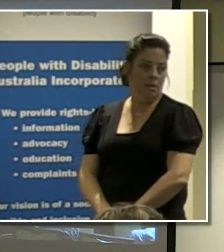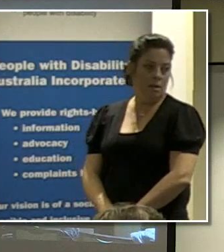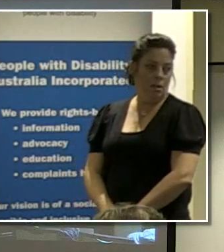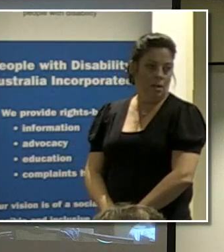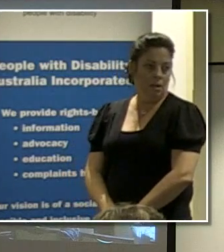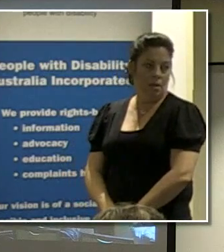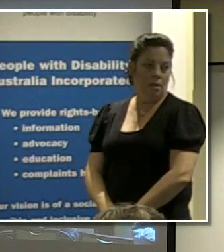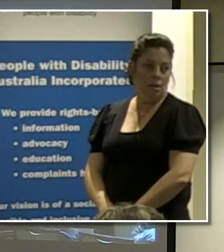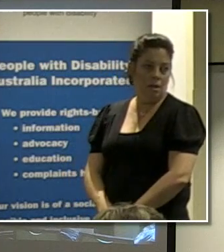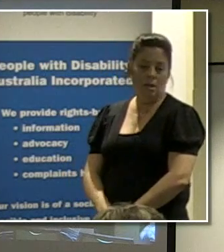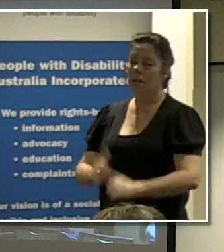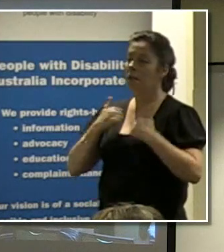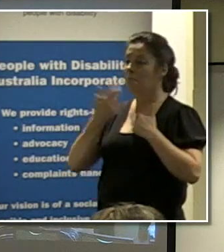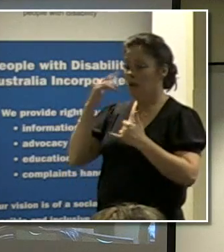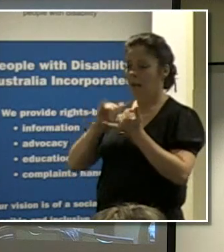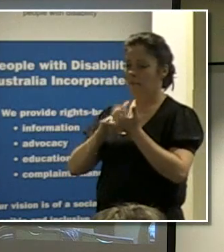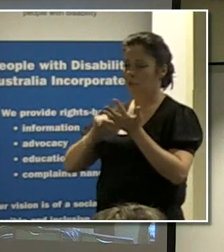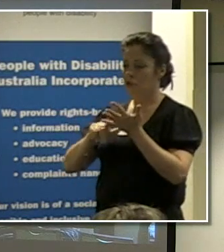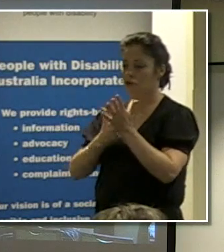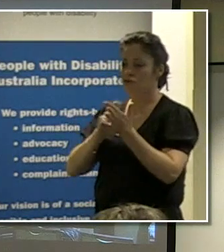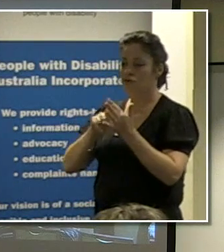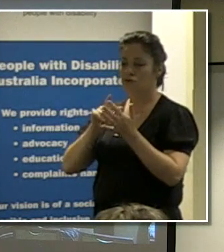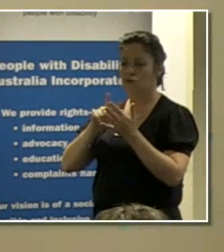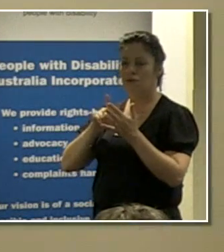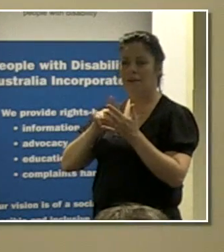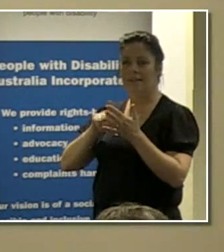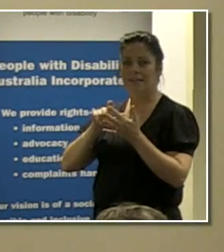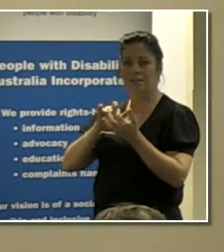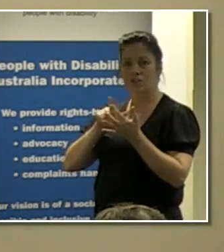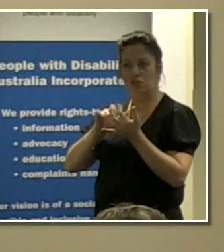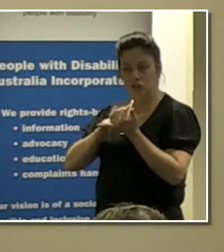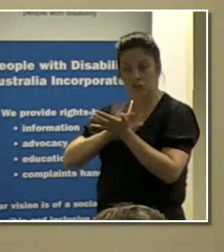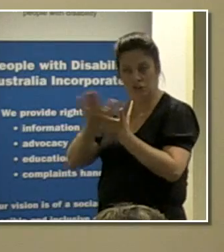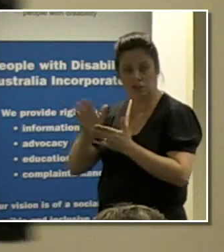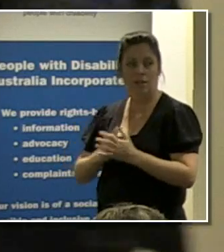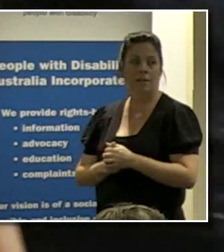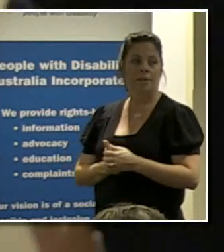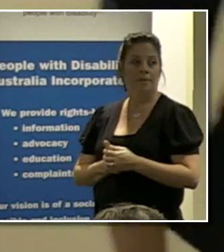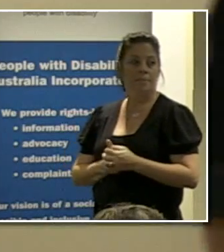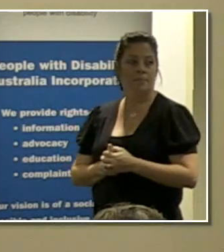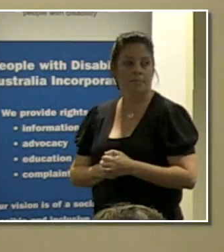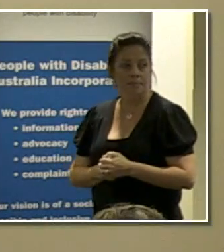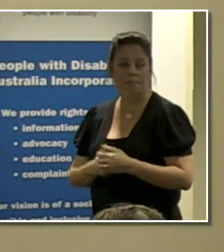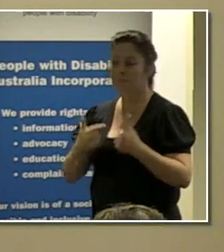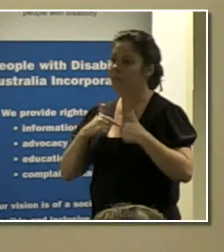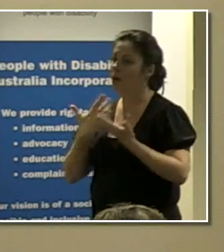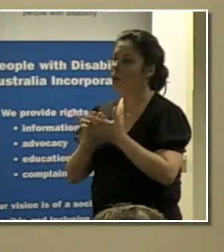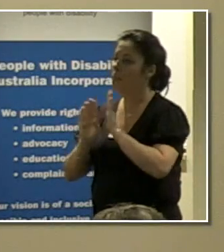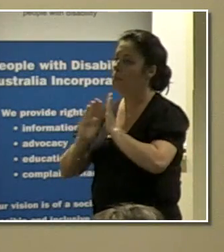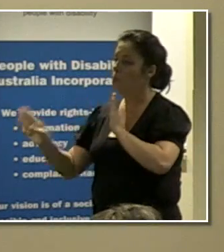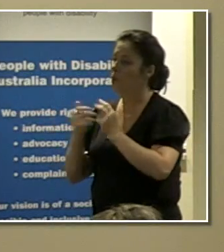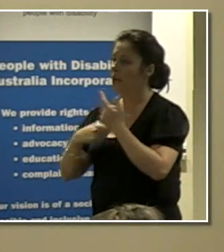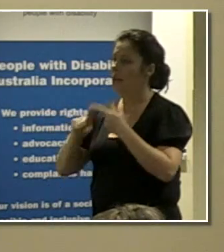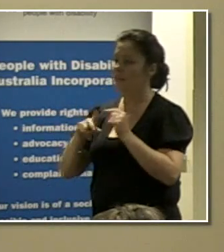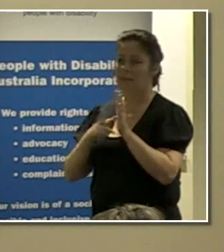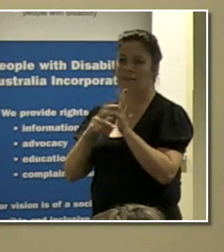David, it's Suresh Rajan. I'm on the board of PWDA and also the president of the National Ethnic Disability Alliance. And can I just